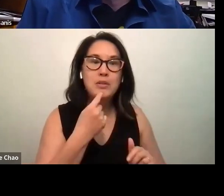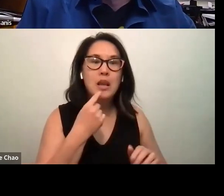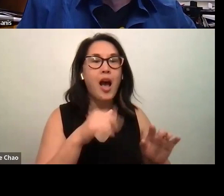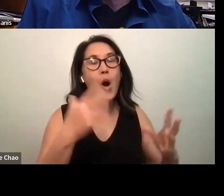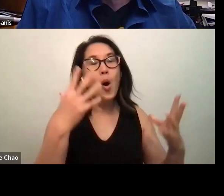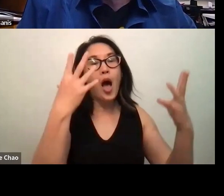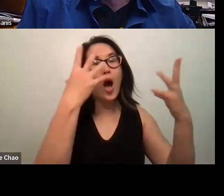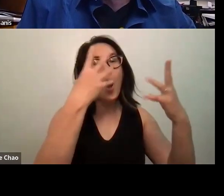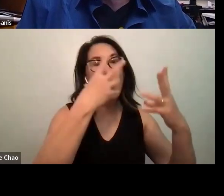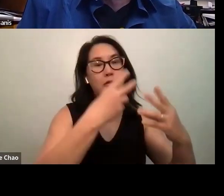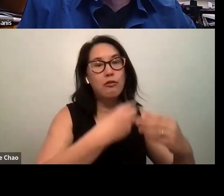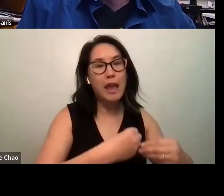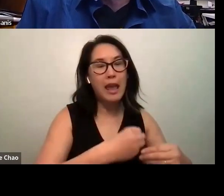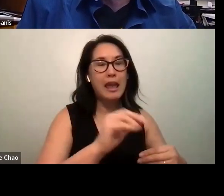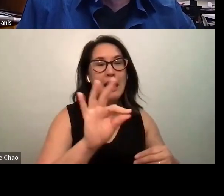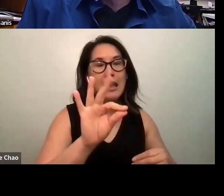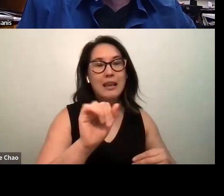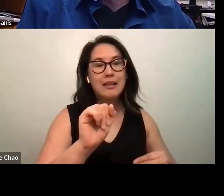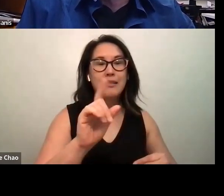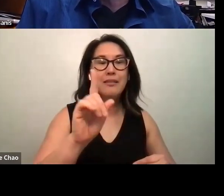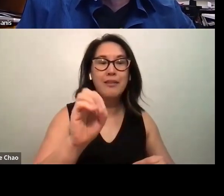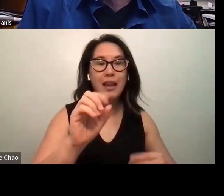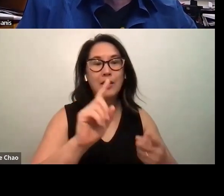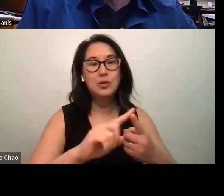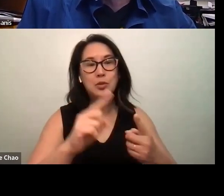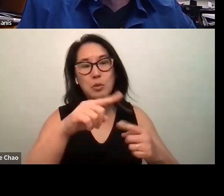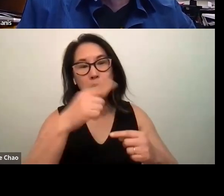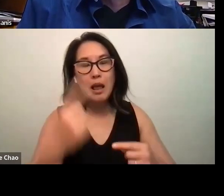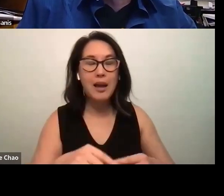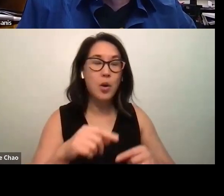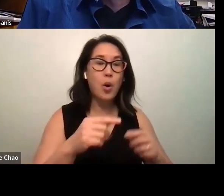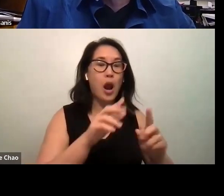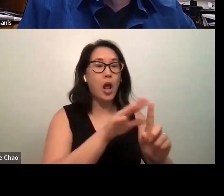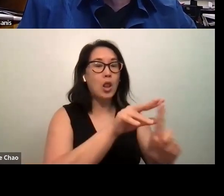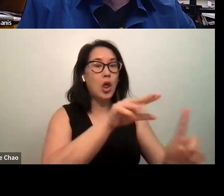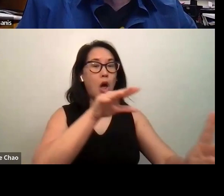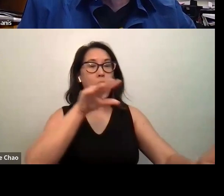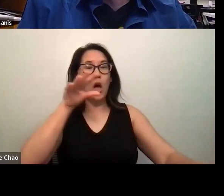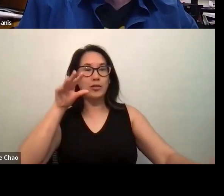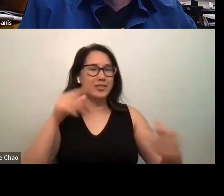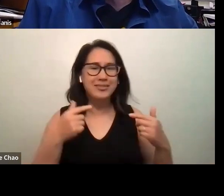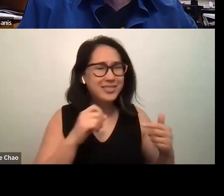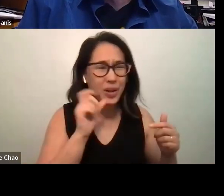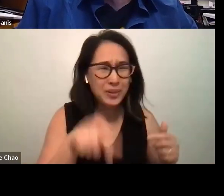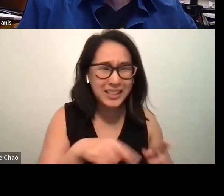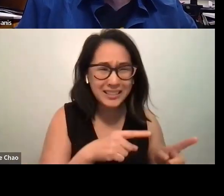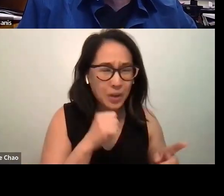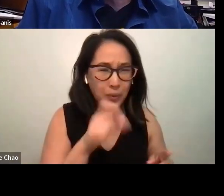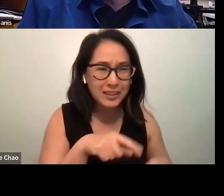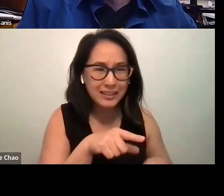or, long shot, so and I think that's quite different here. You really